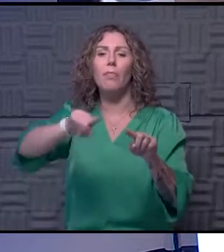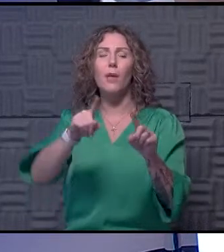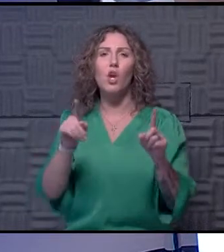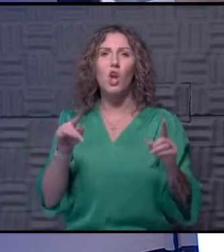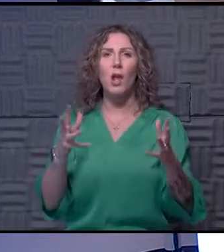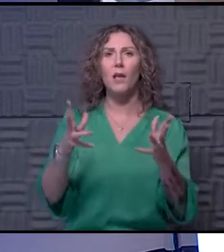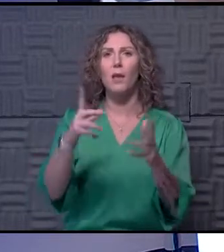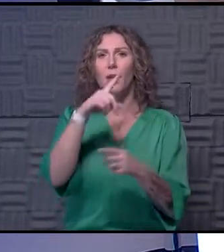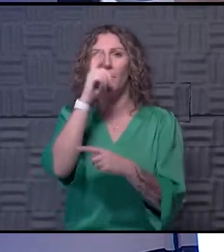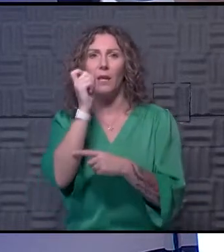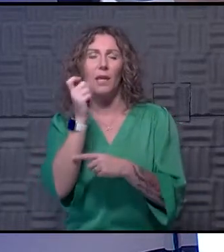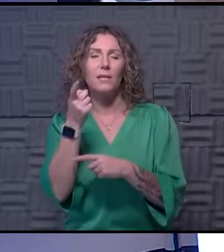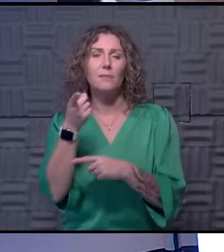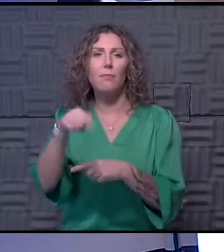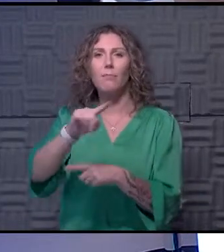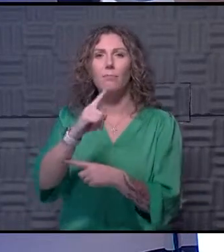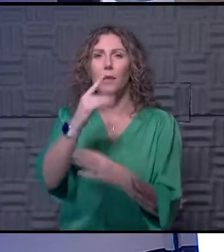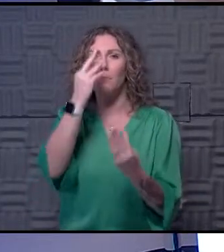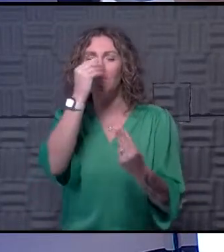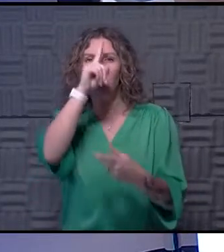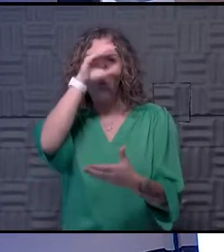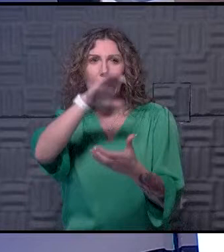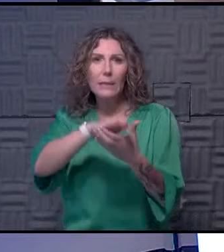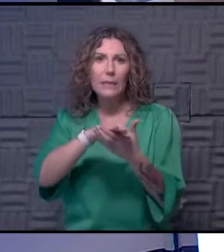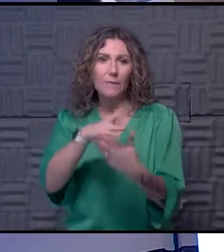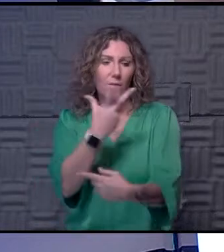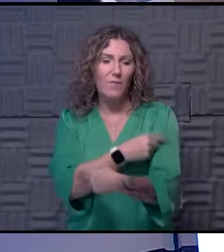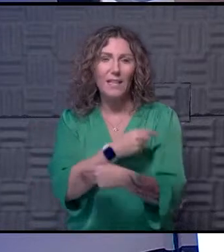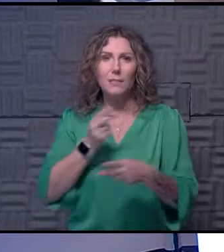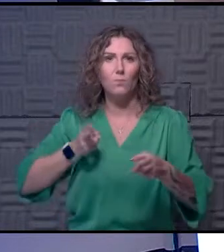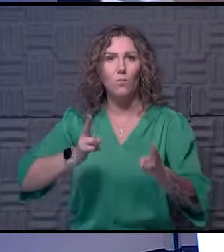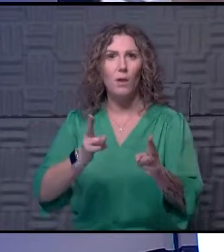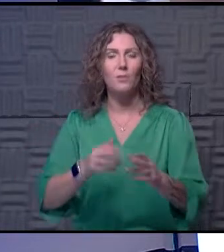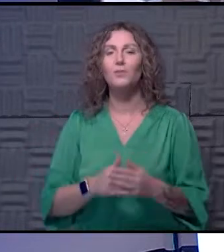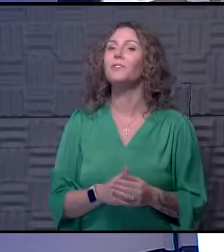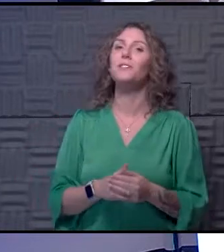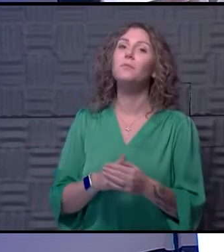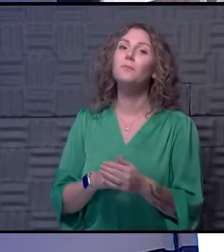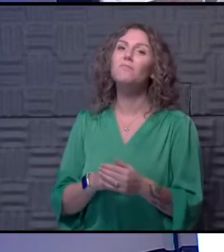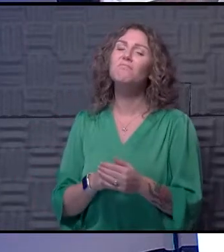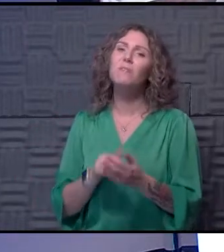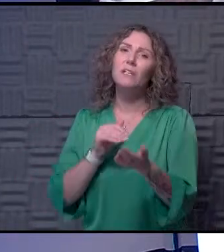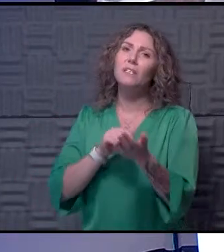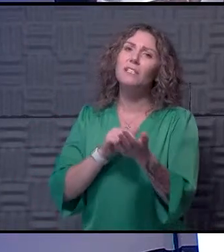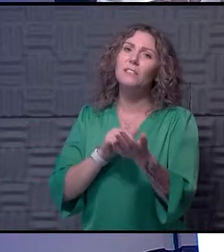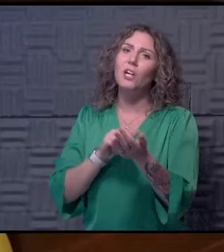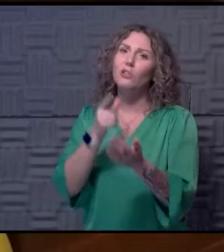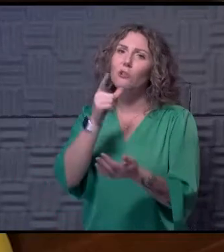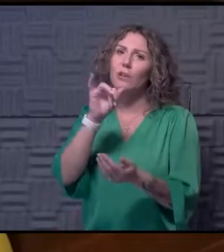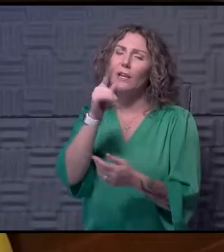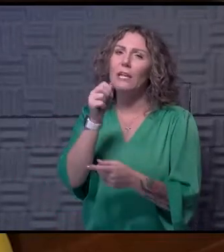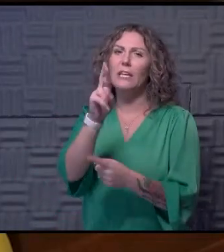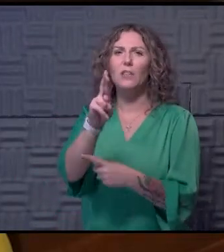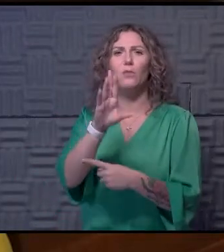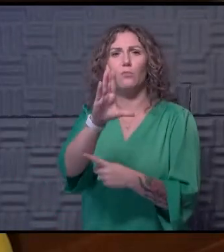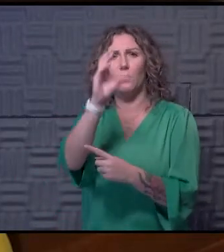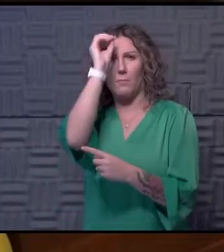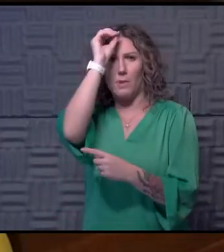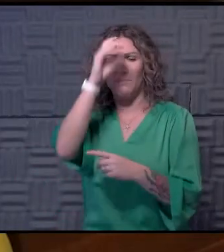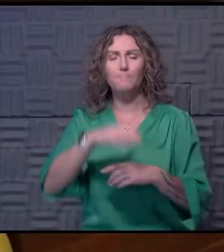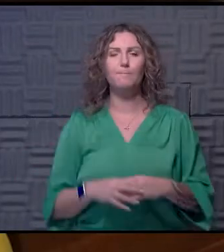think the vaccine was rushed? All right. Dr. Ginther, what do you think? What can we say about that?